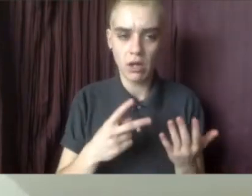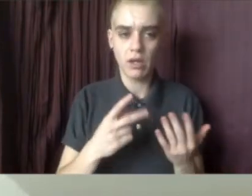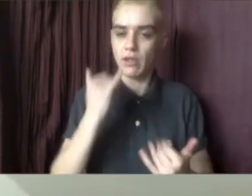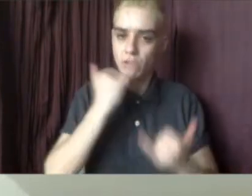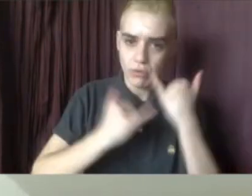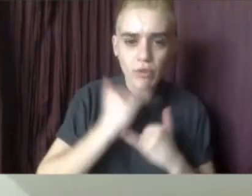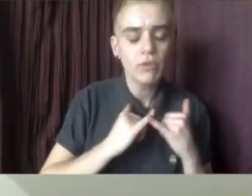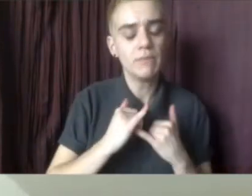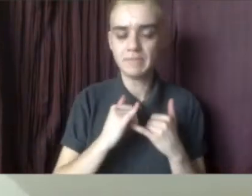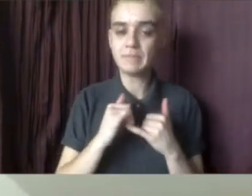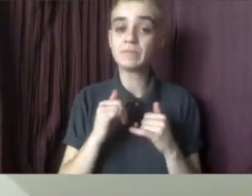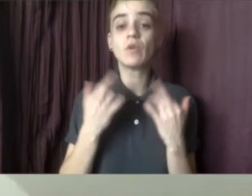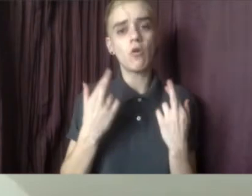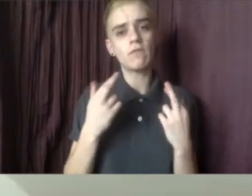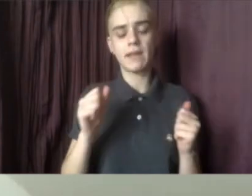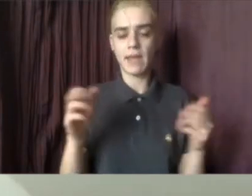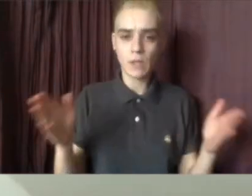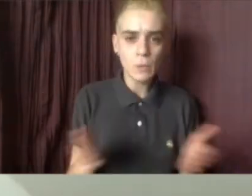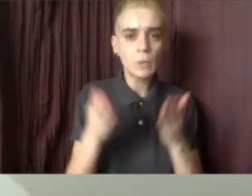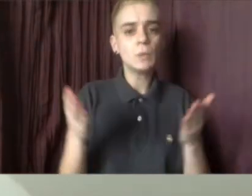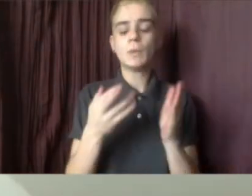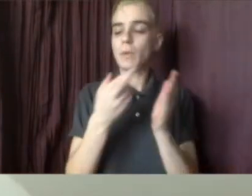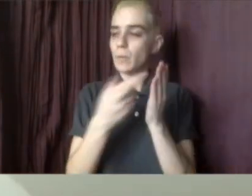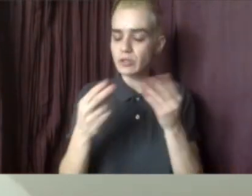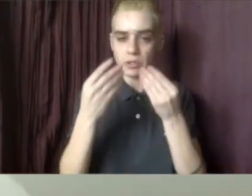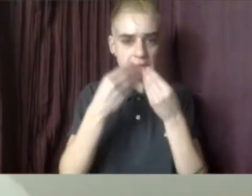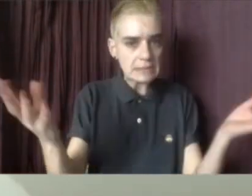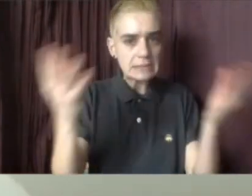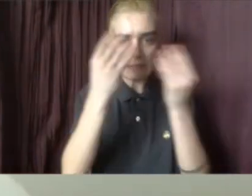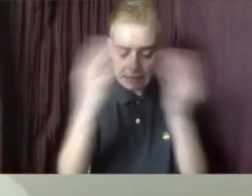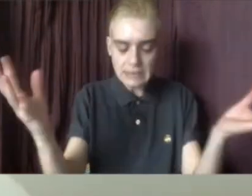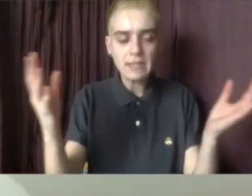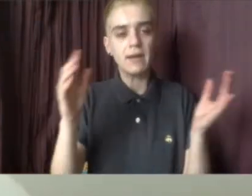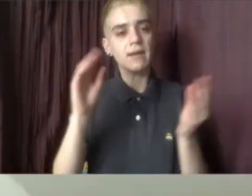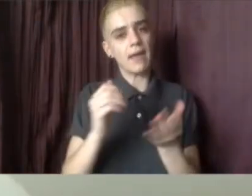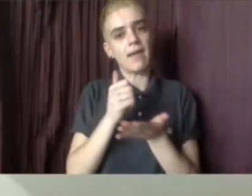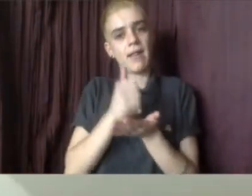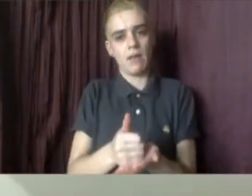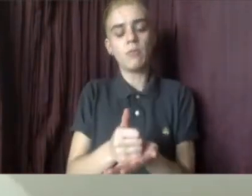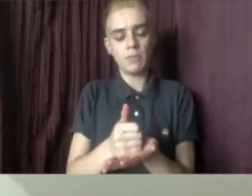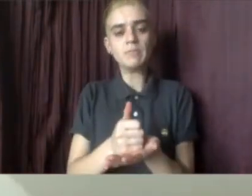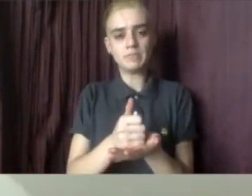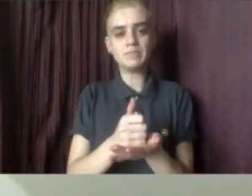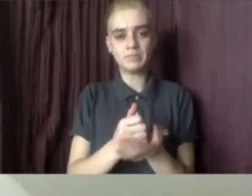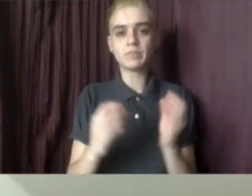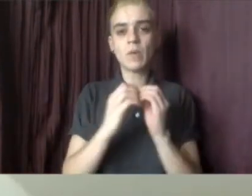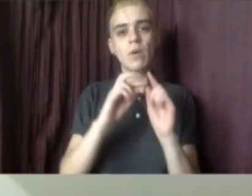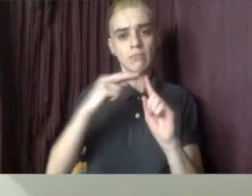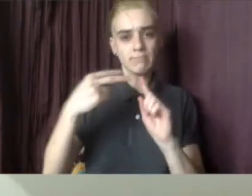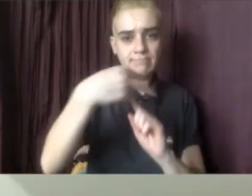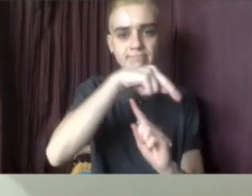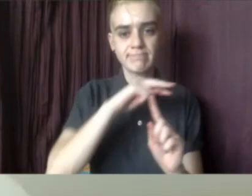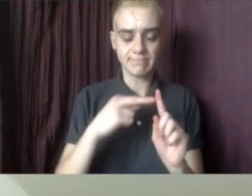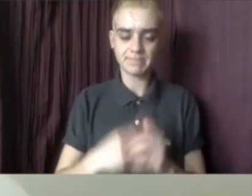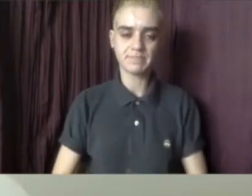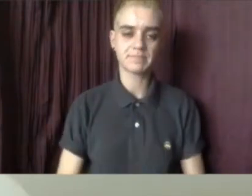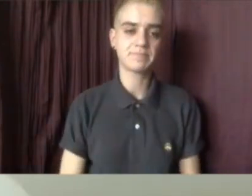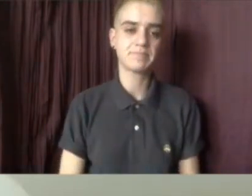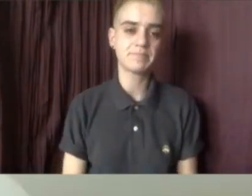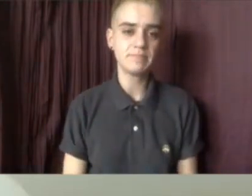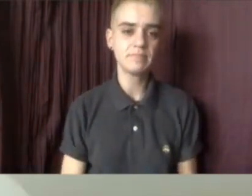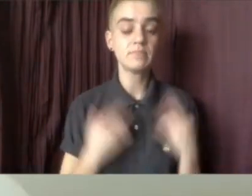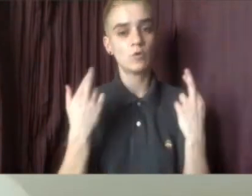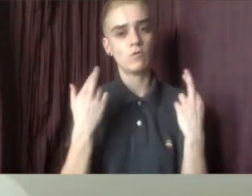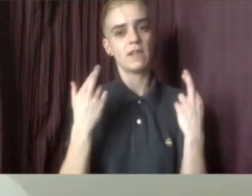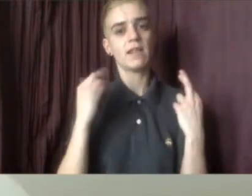well. I have lost the question in the chat, my next question. So Cassandra is asking, are there any